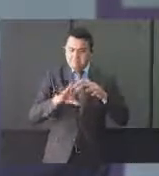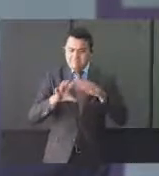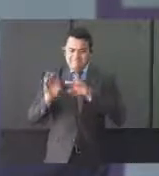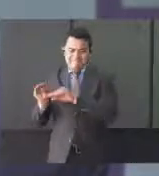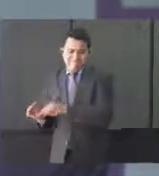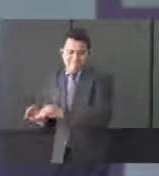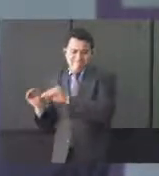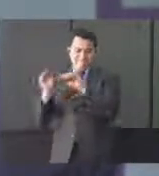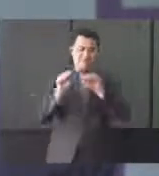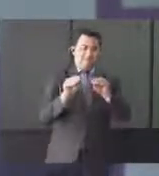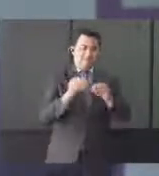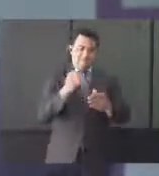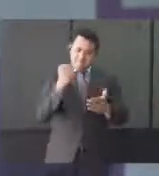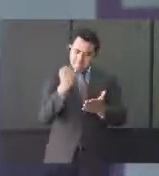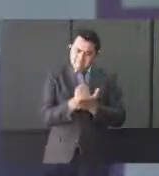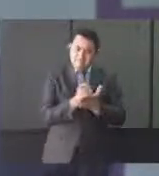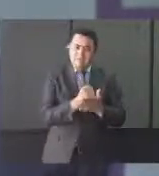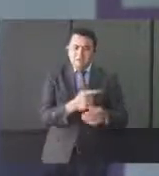has its